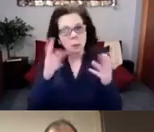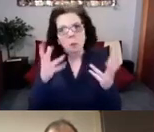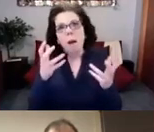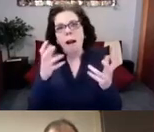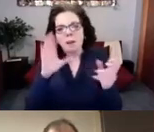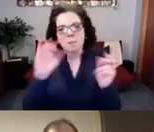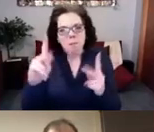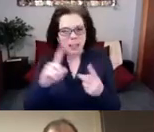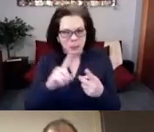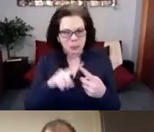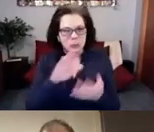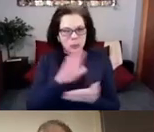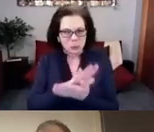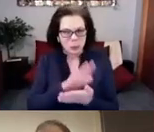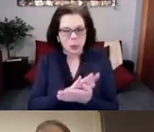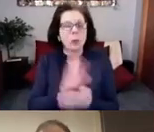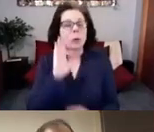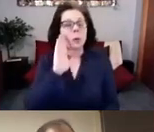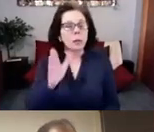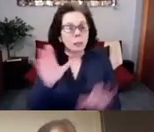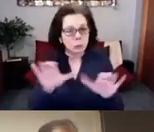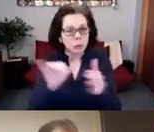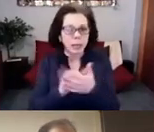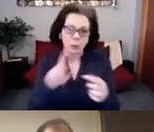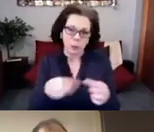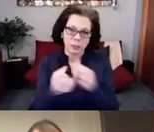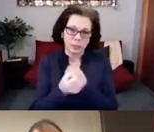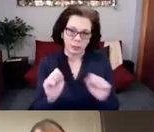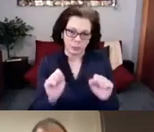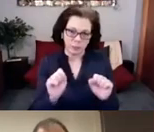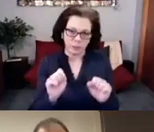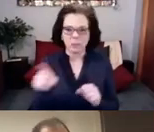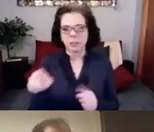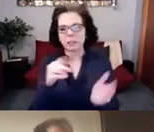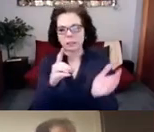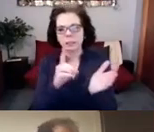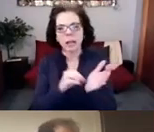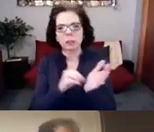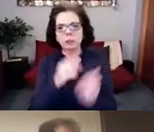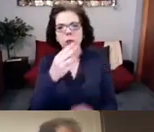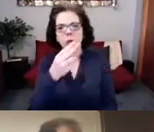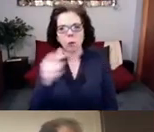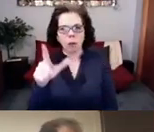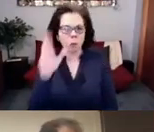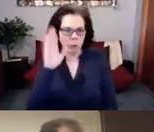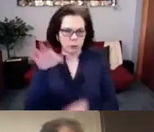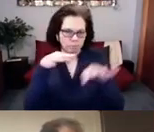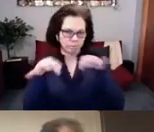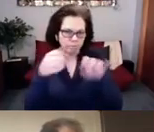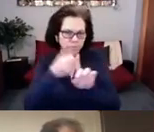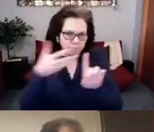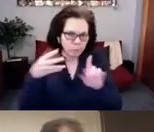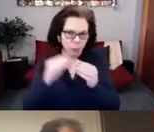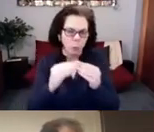committed to doing that as soon as it's safe to do so. And Dr. Hall will provide you with an update there. Then being we're